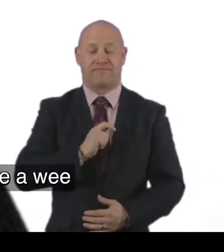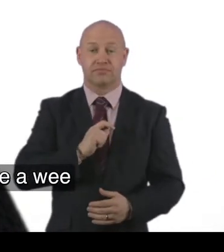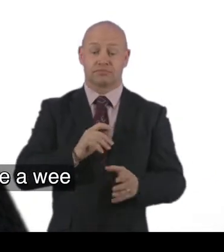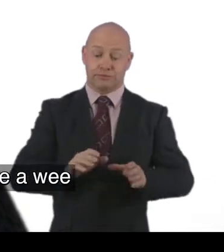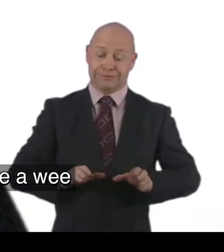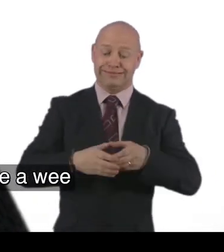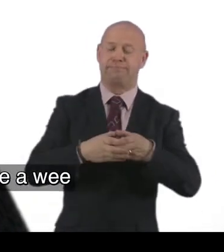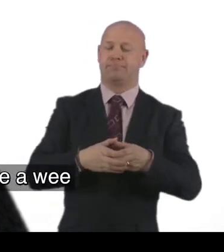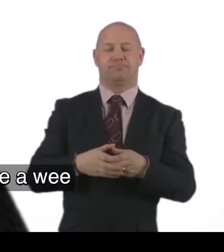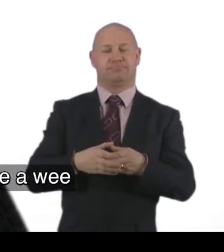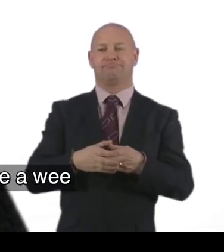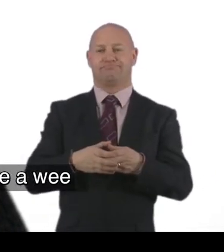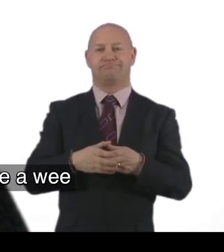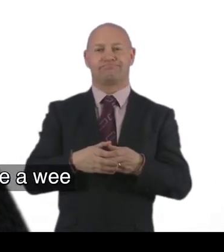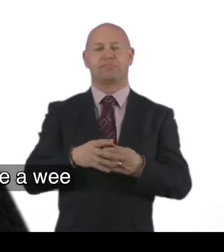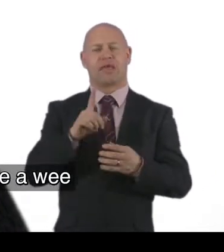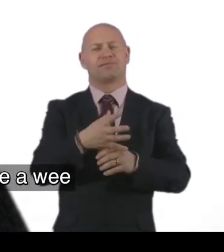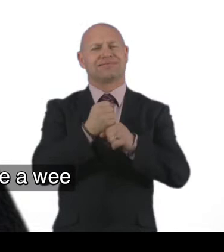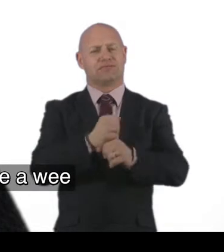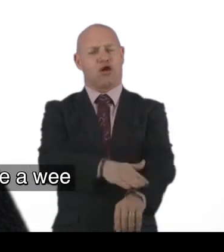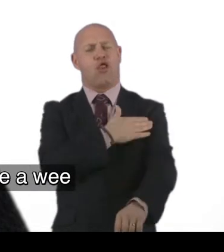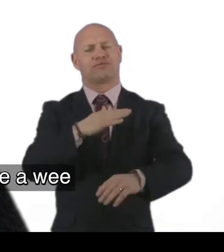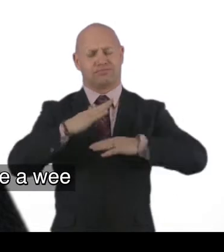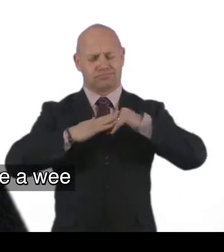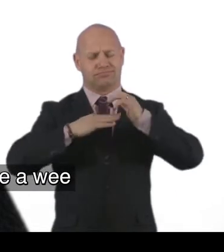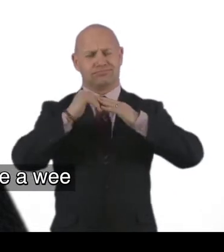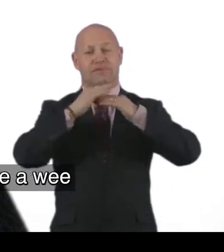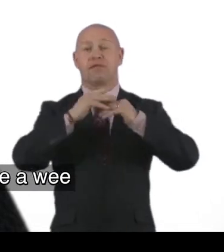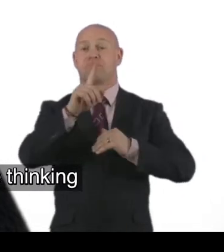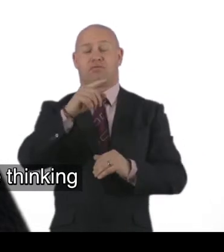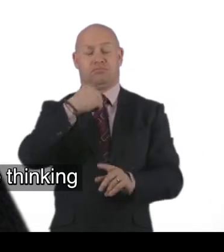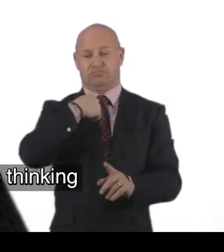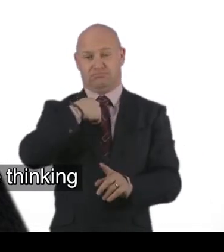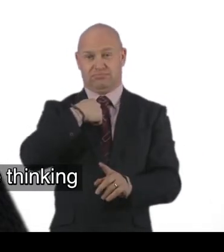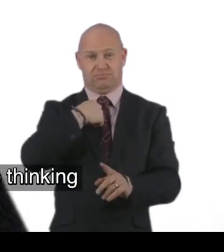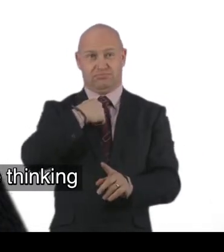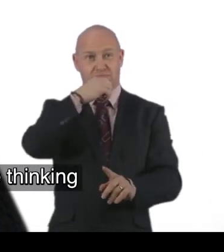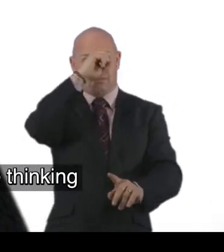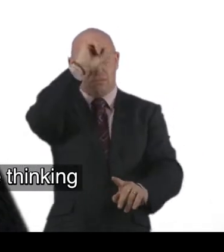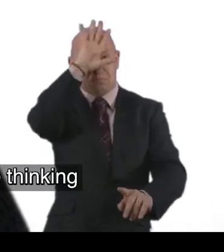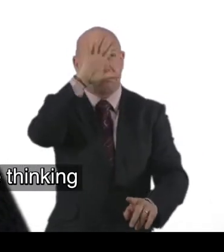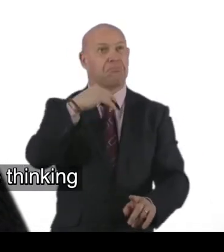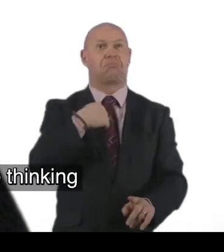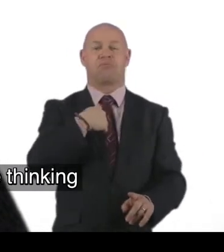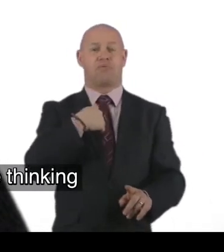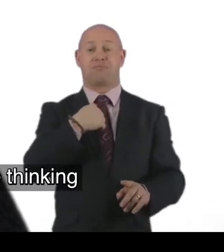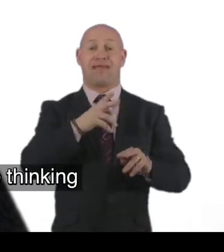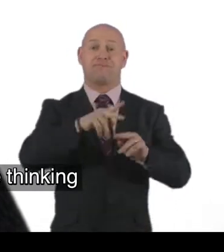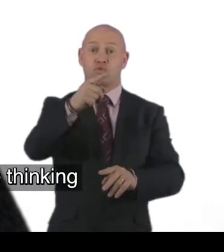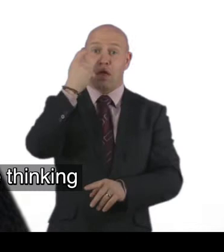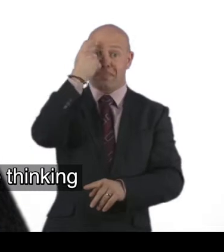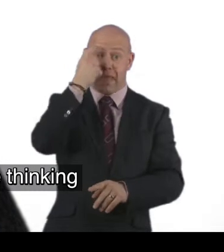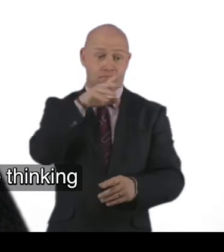that confidence in a team, but that does take a wee while to build up. So I have no fear in saying to